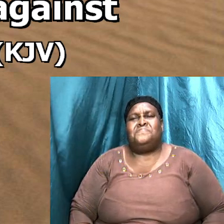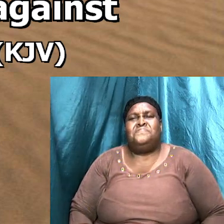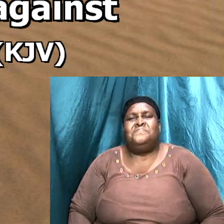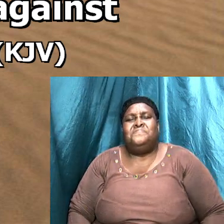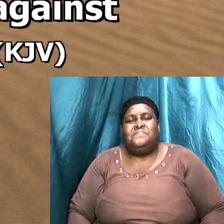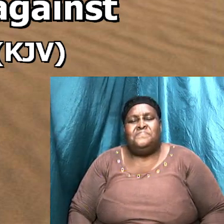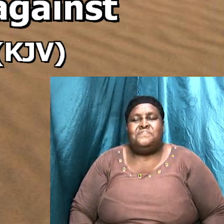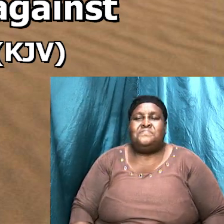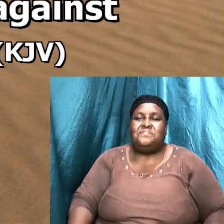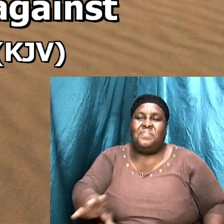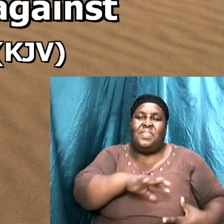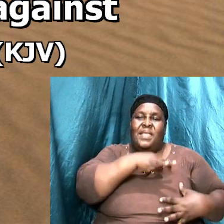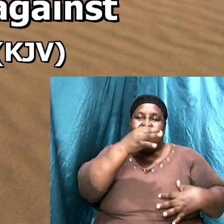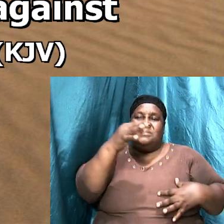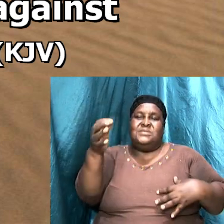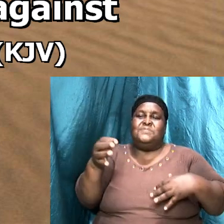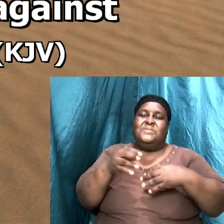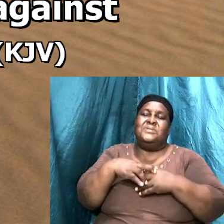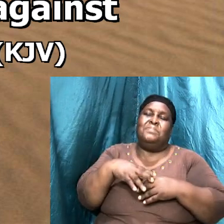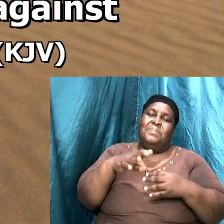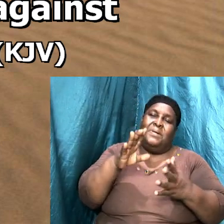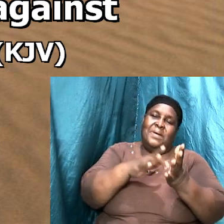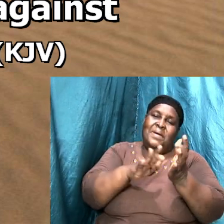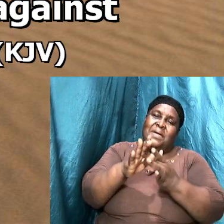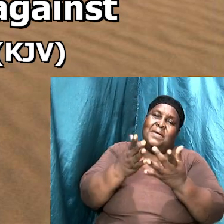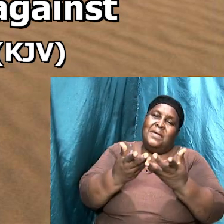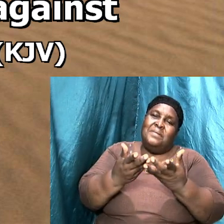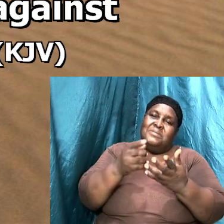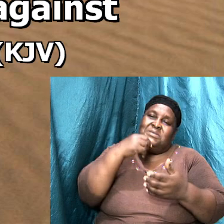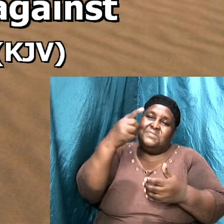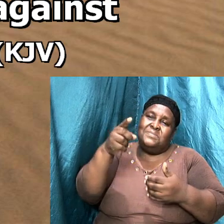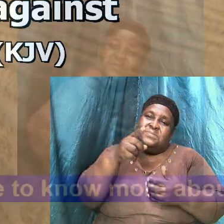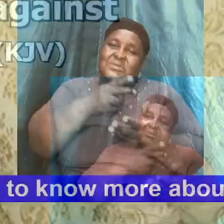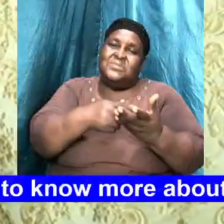so the spirit that the Bible is talking about is the Holy Spirit